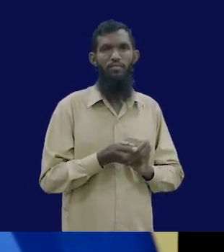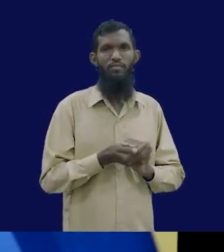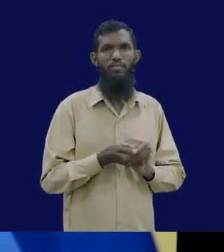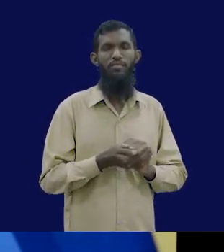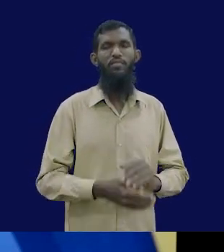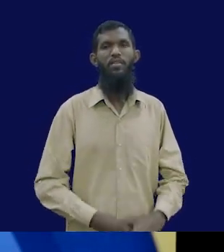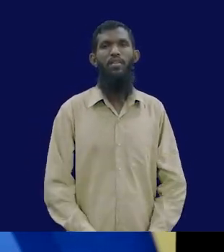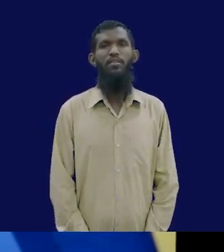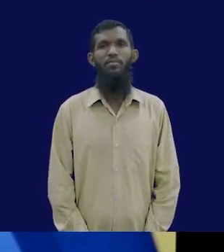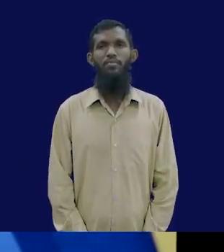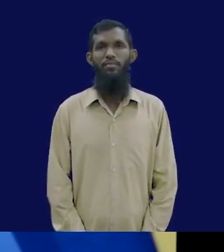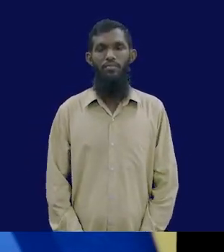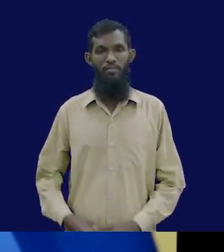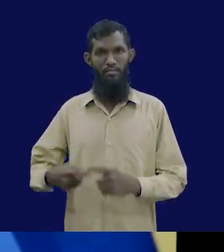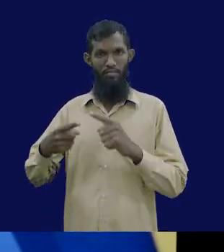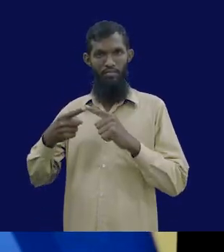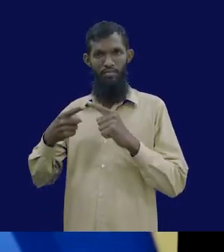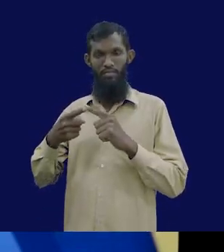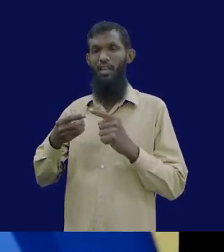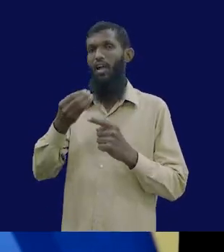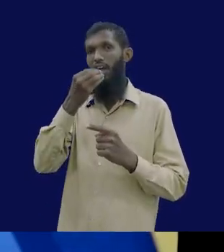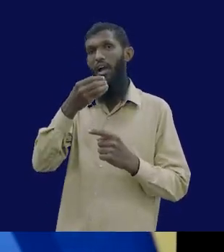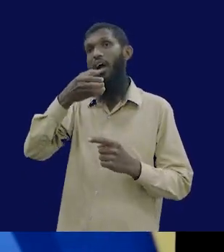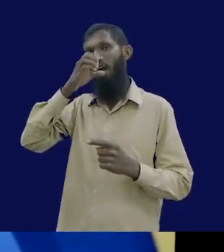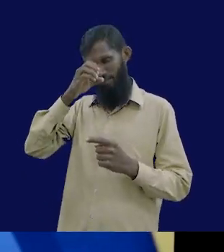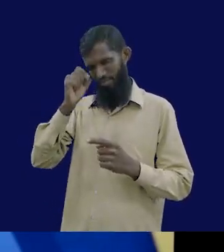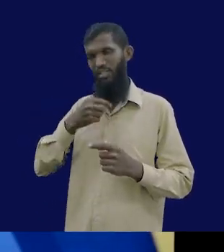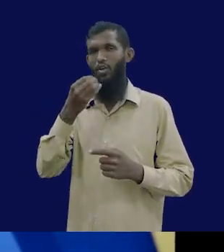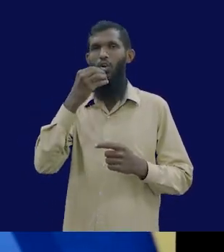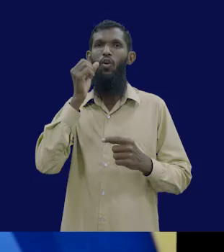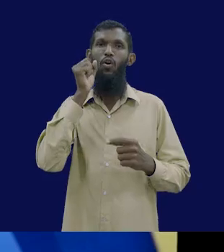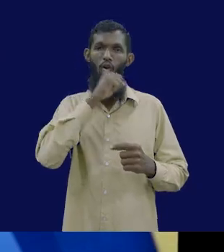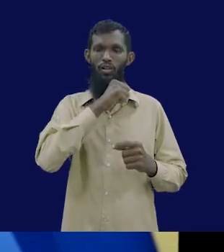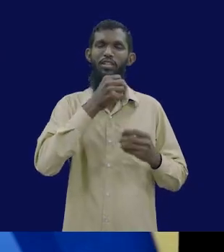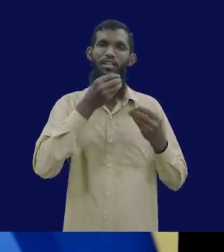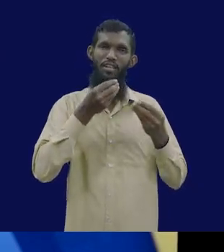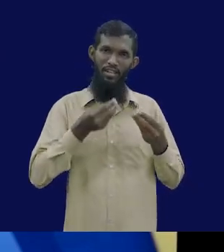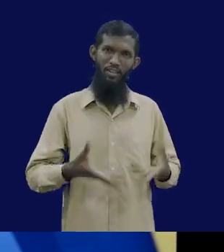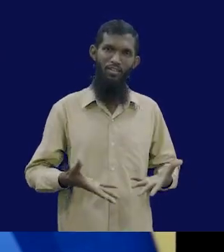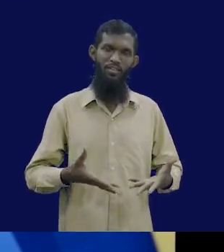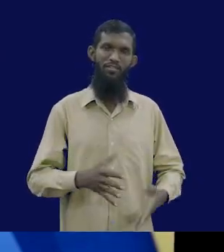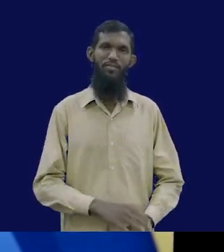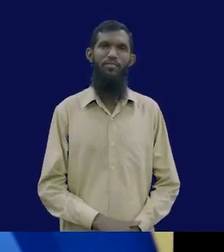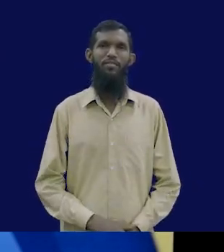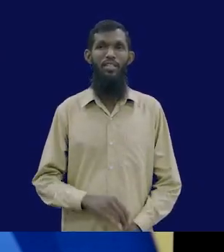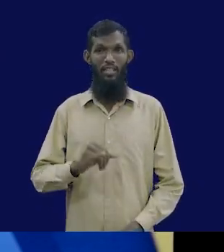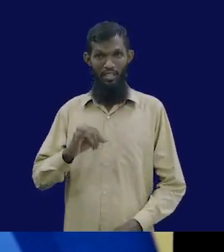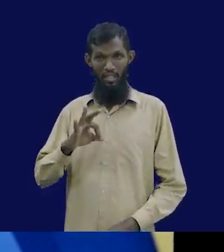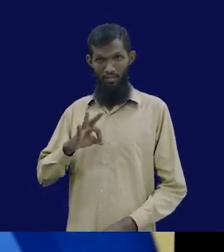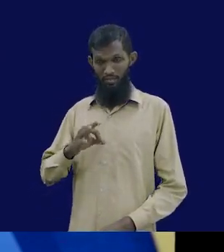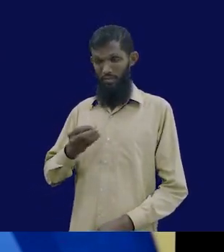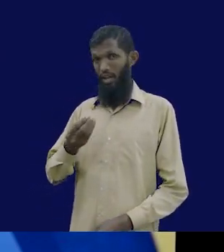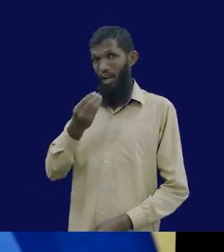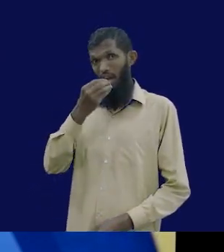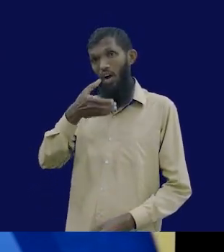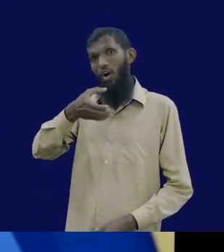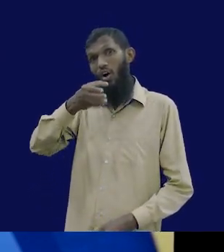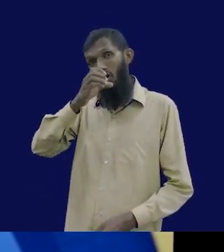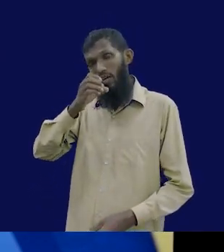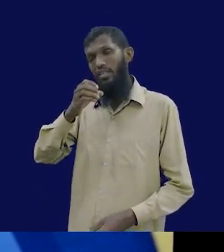them. The first thing is eating and drinking. Now, if we eat and drink